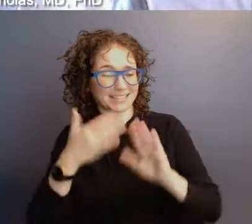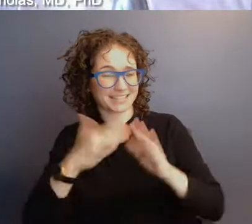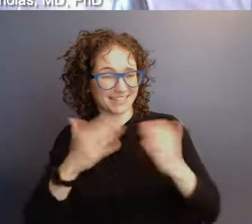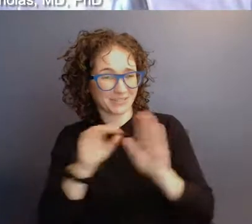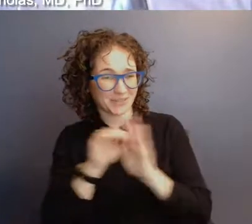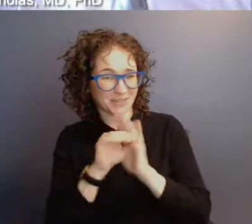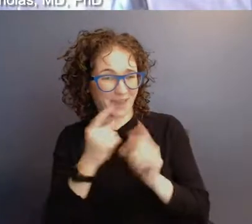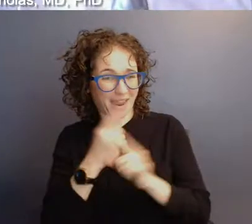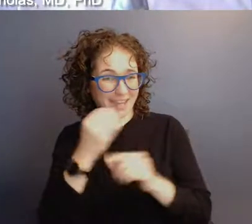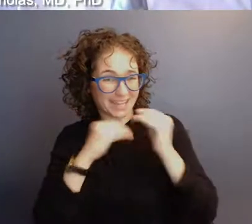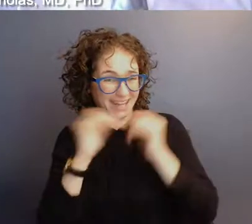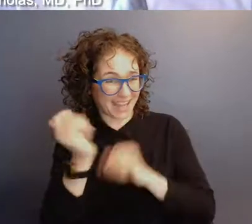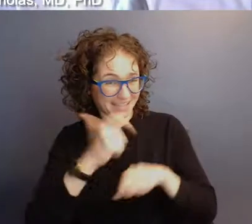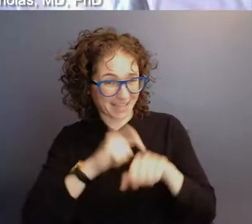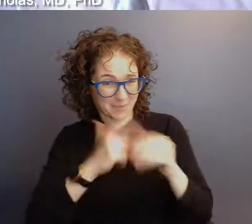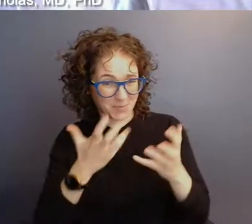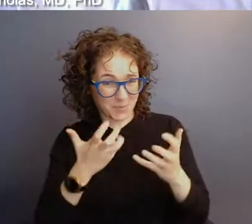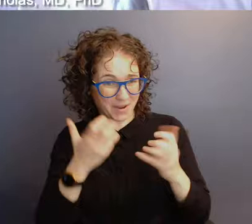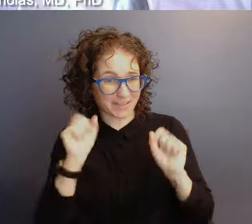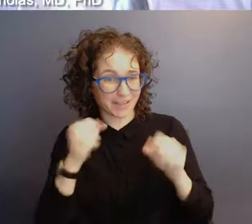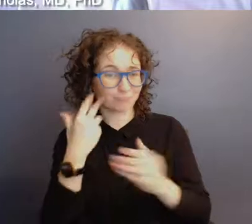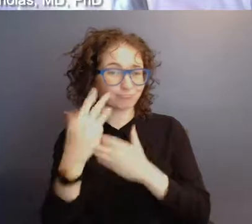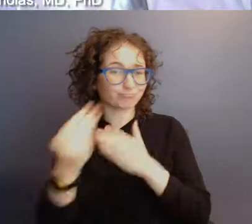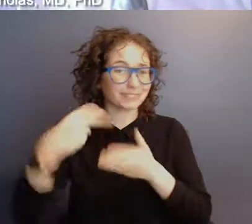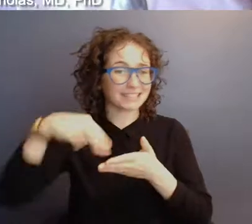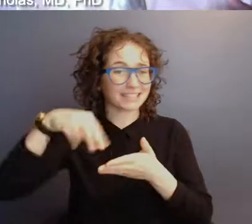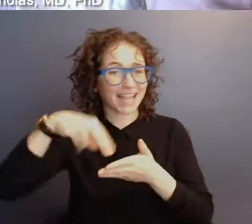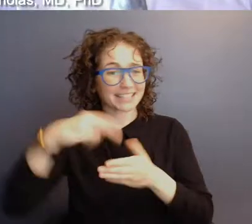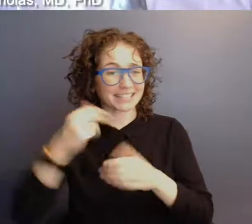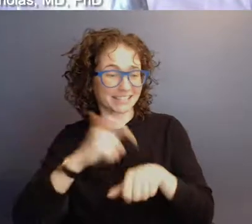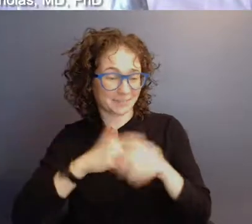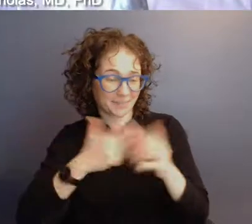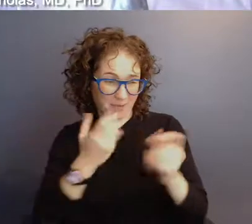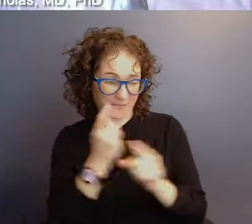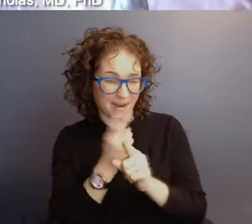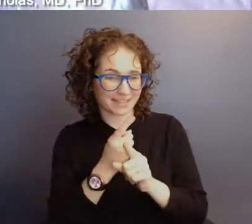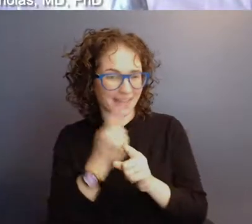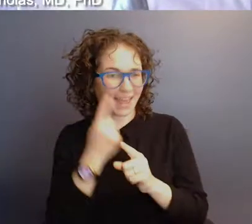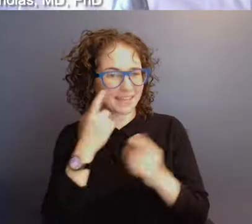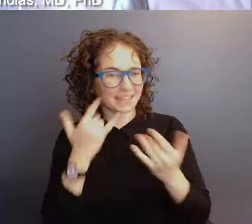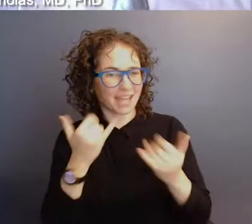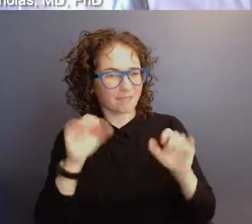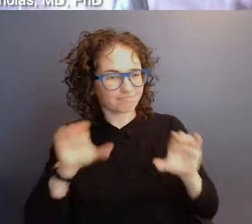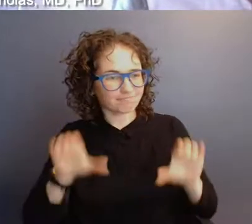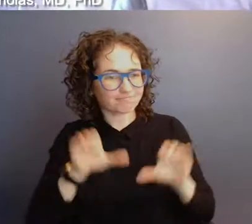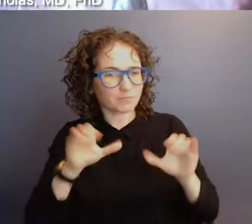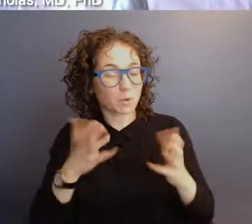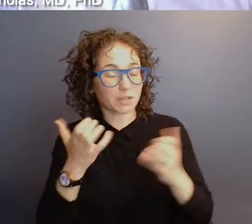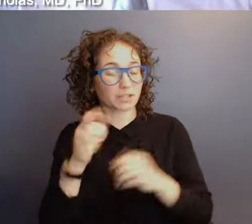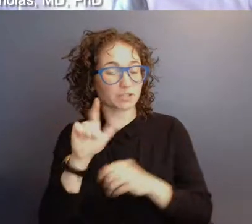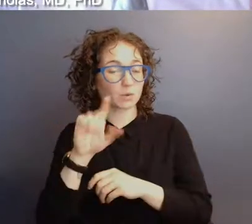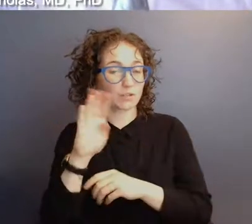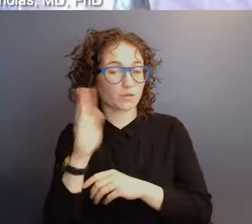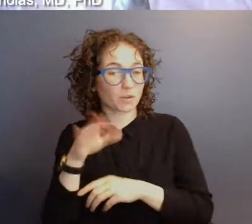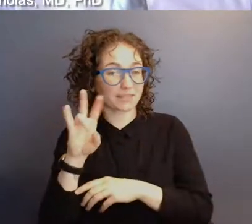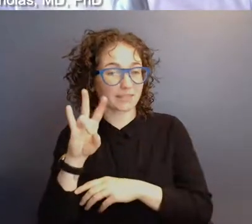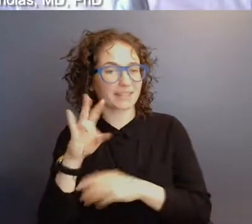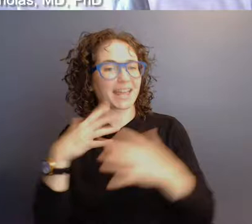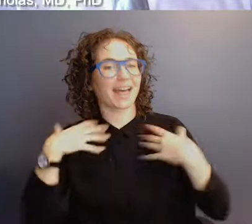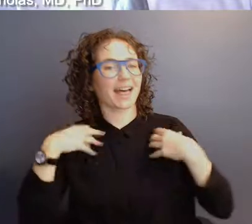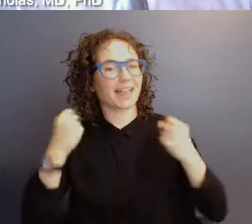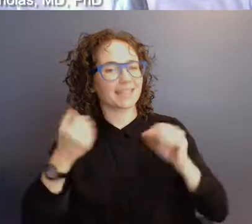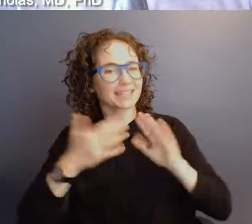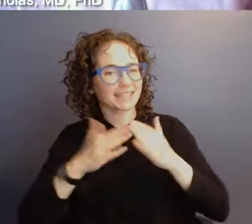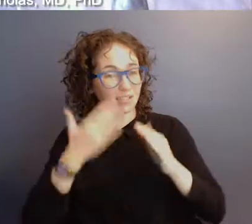anytime you want. You can go out and dance anytime you want. And I think we're working towards being a 24/7 healthy city where you can get